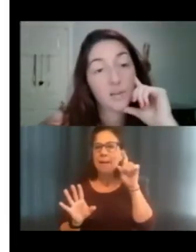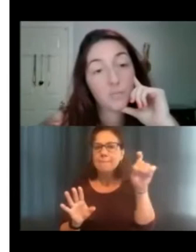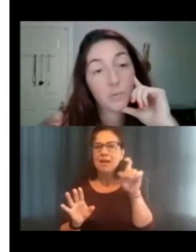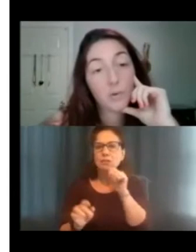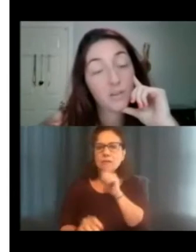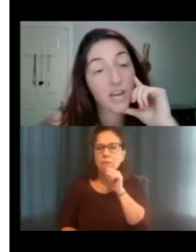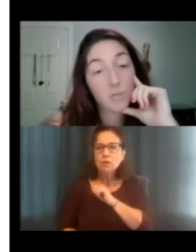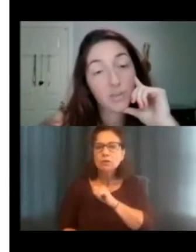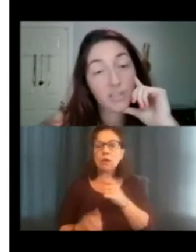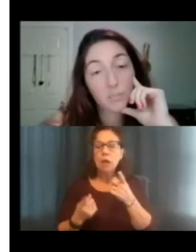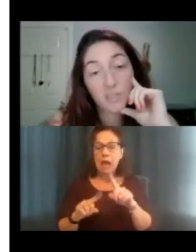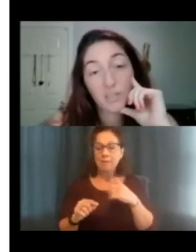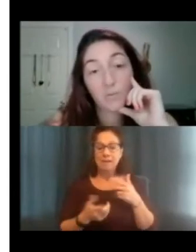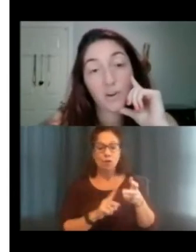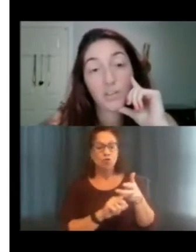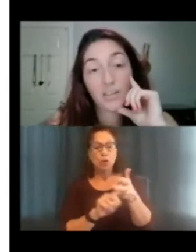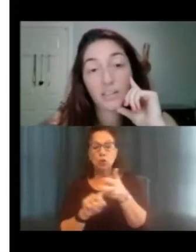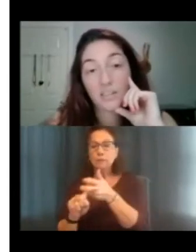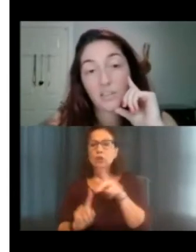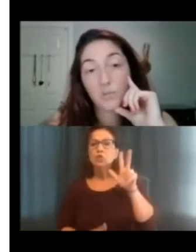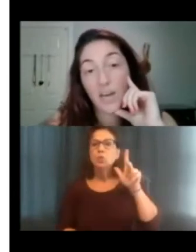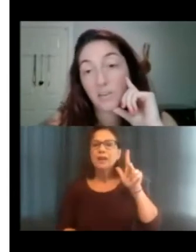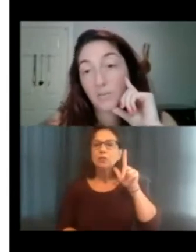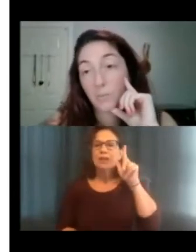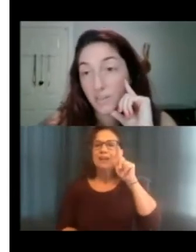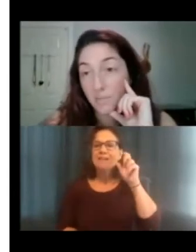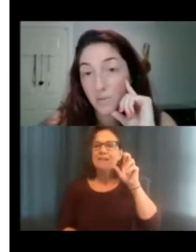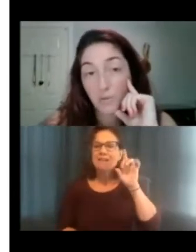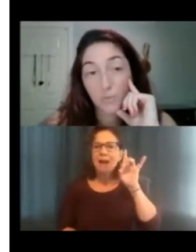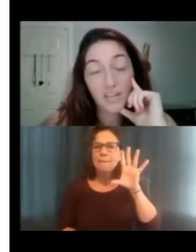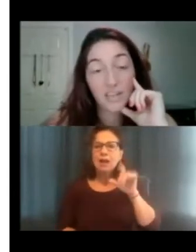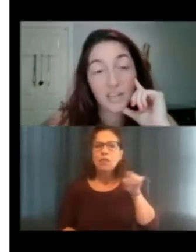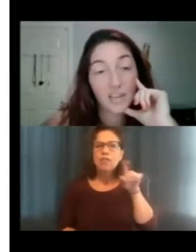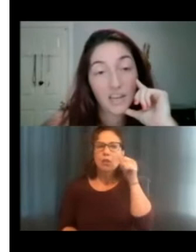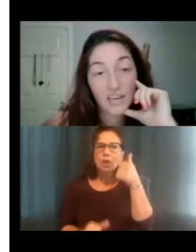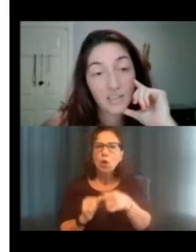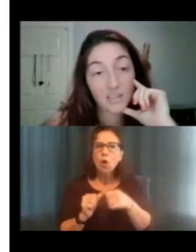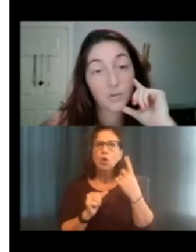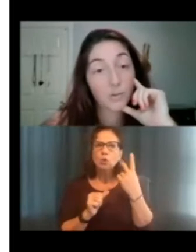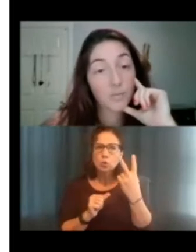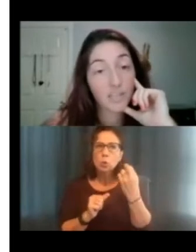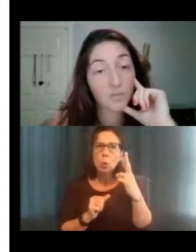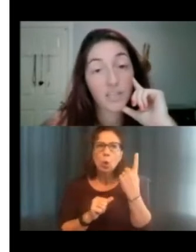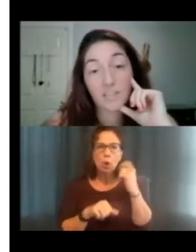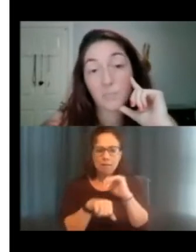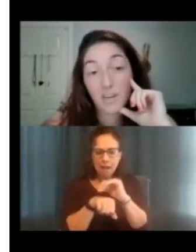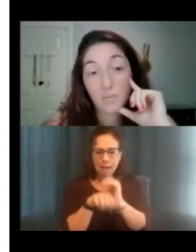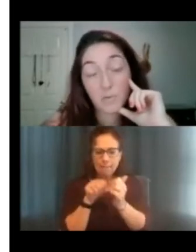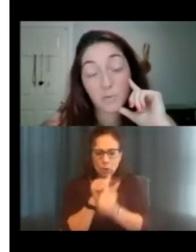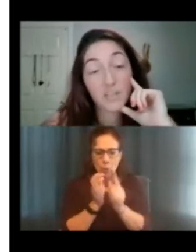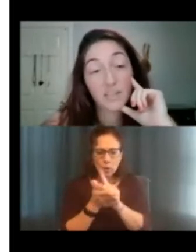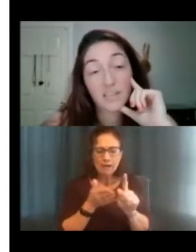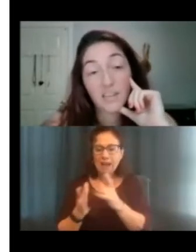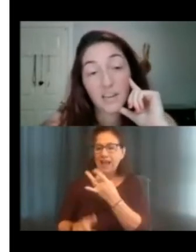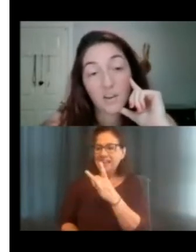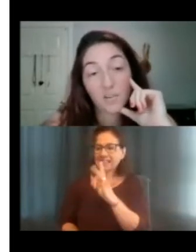recruited 23 nightmare participants who recalled at least 2 bad dreams or 1 nightmare per week, and 18 control subjects who have less than 1 nightmare